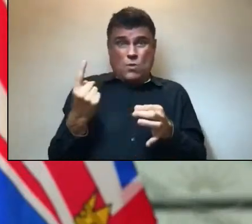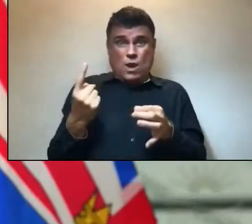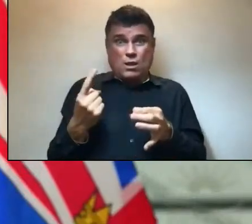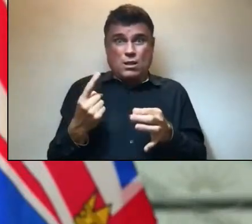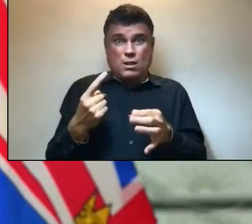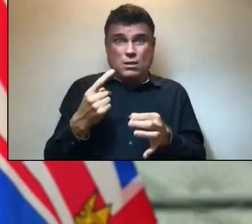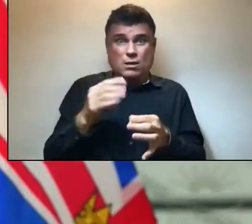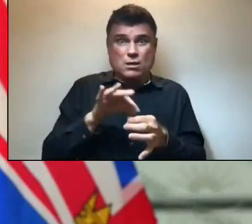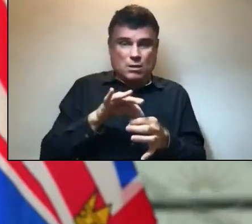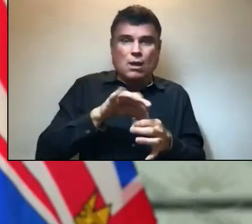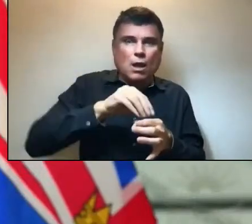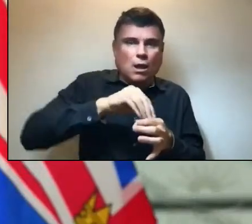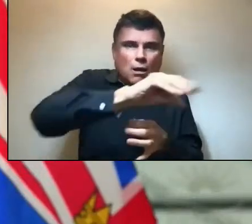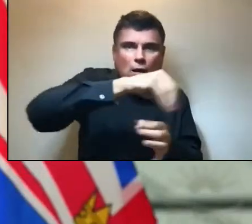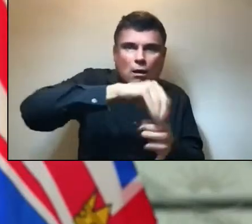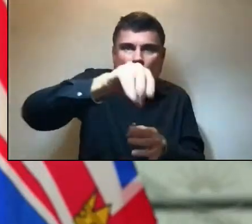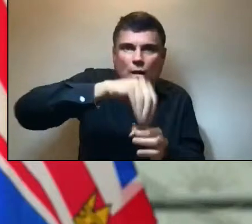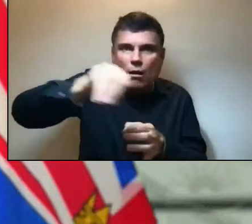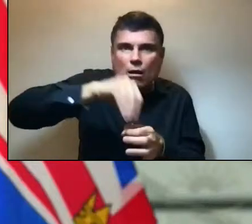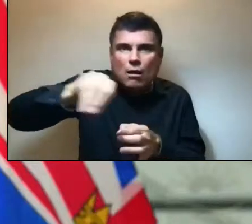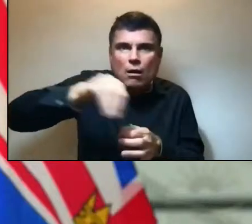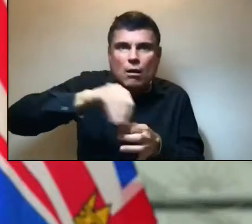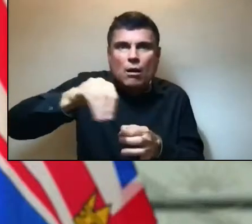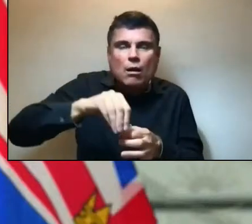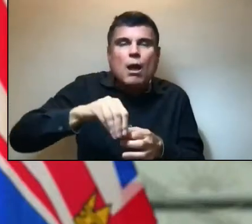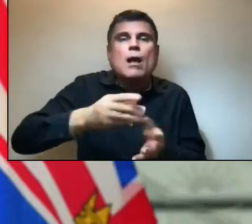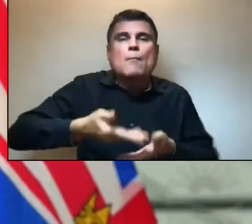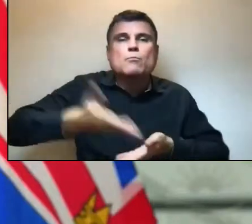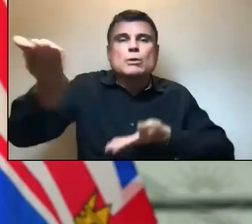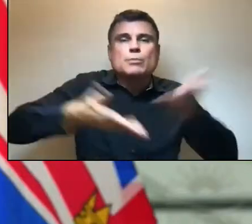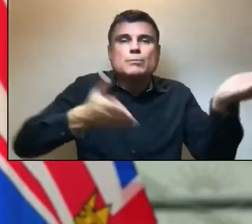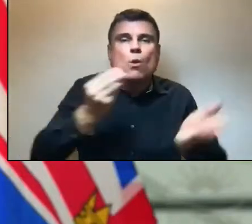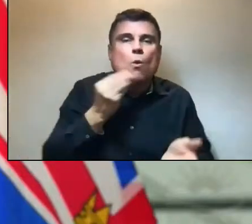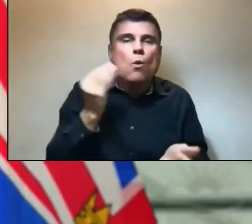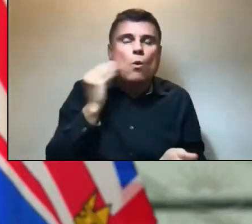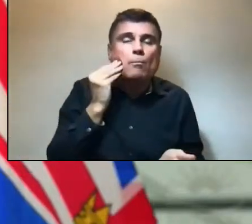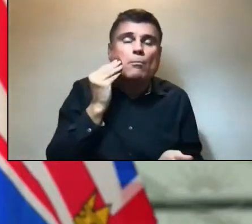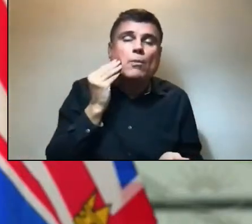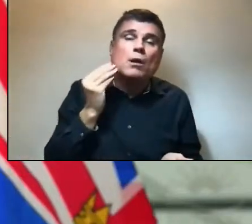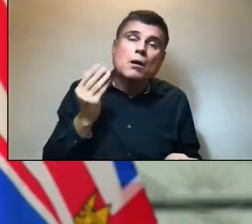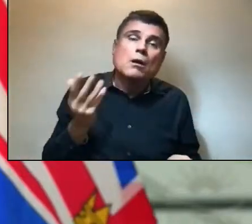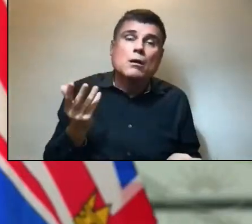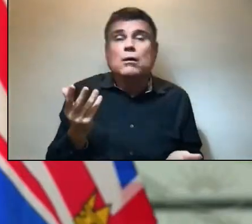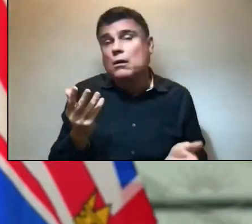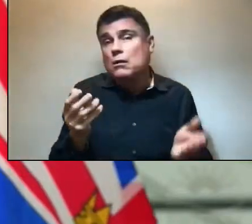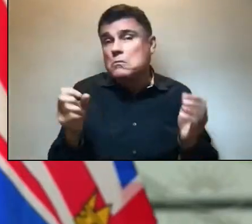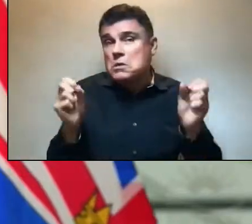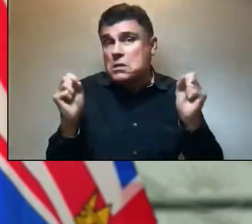down, and we are expecting some of the single dose bottles of the testing